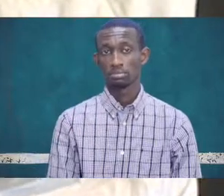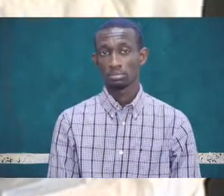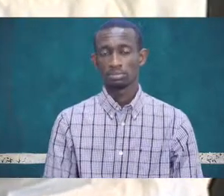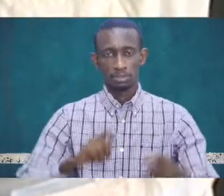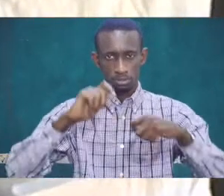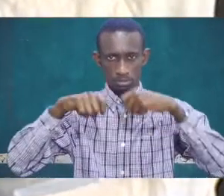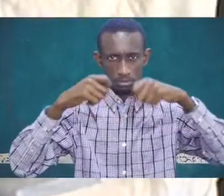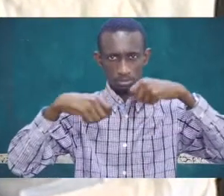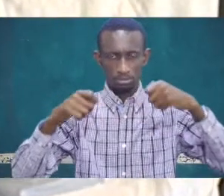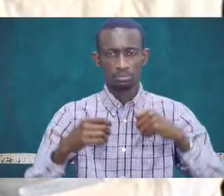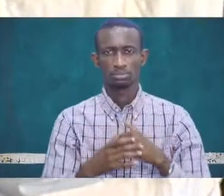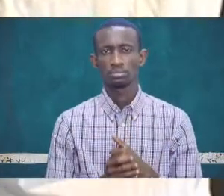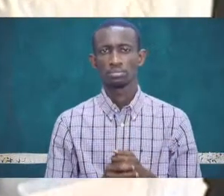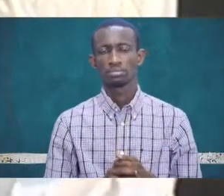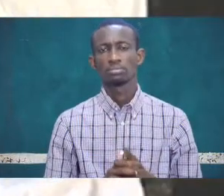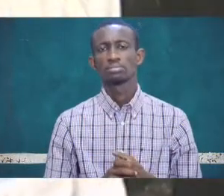Esterification reaction